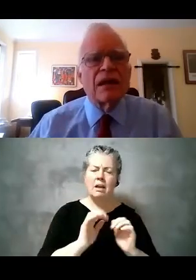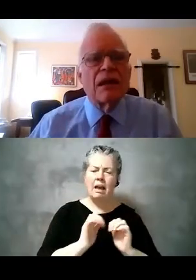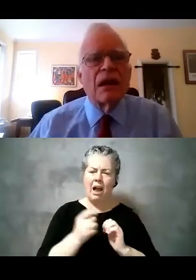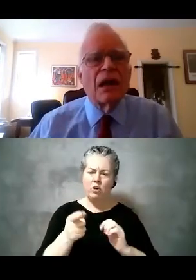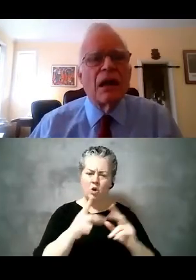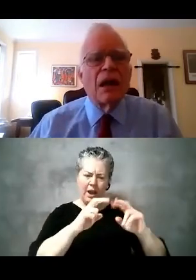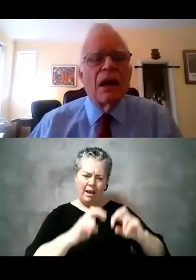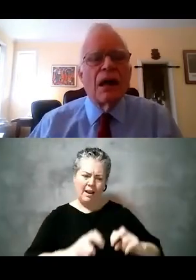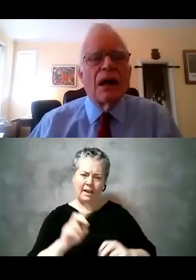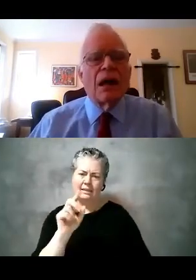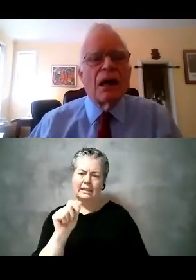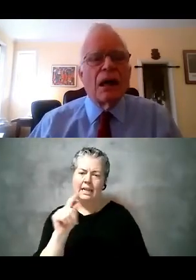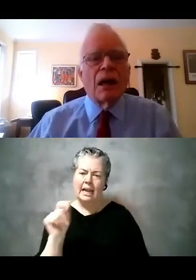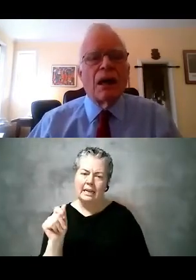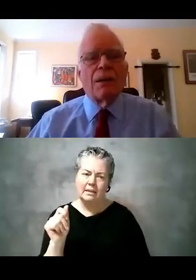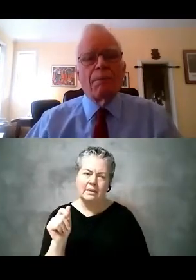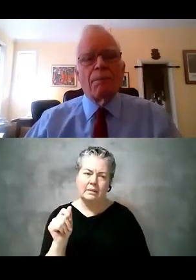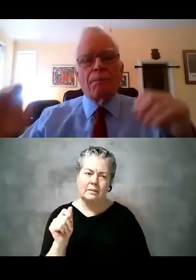the data?